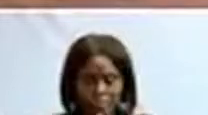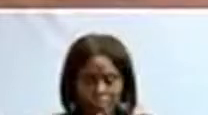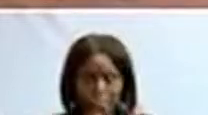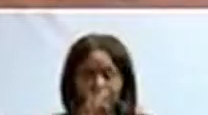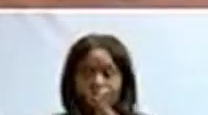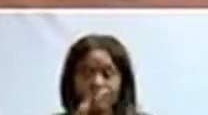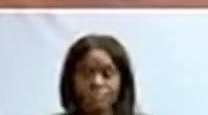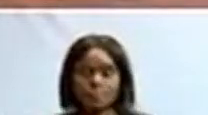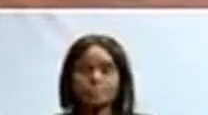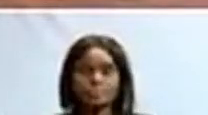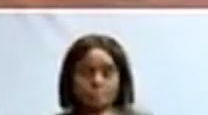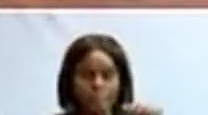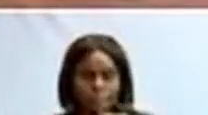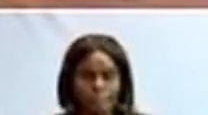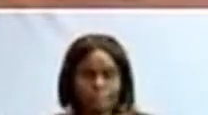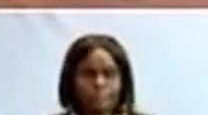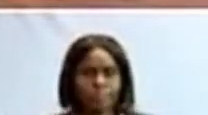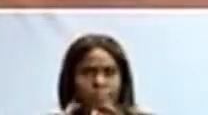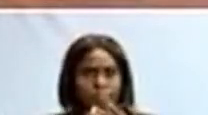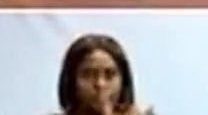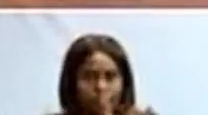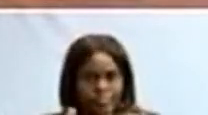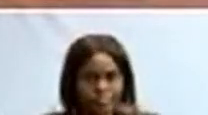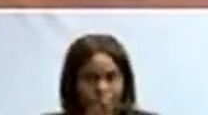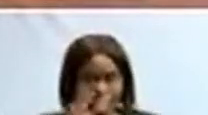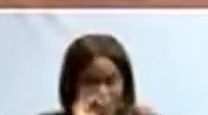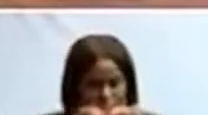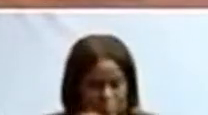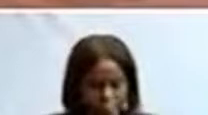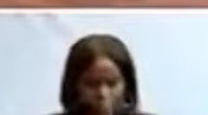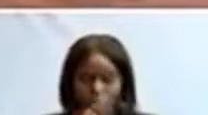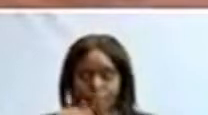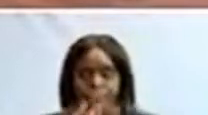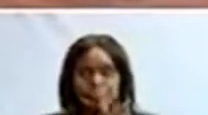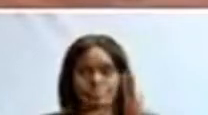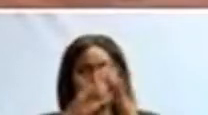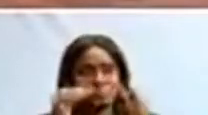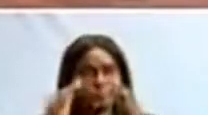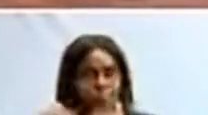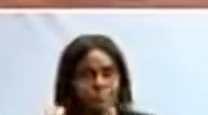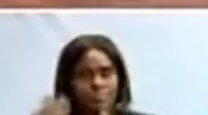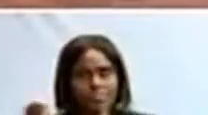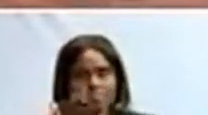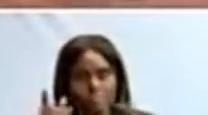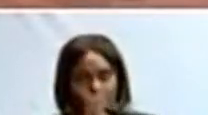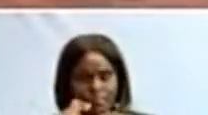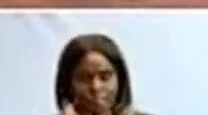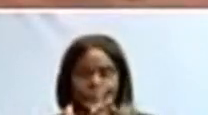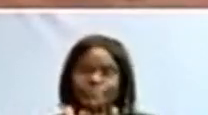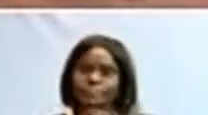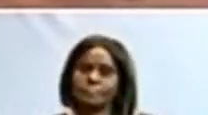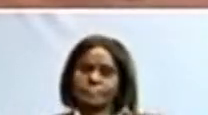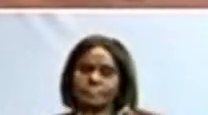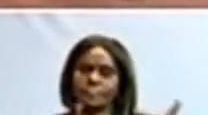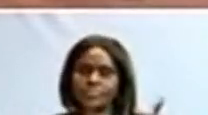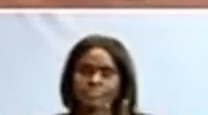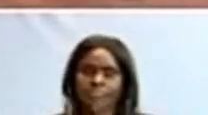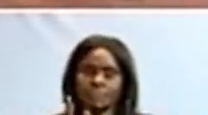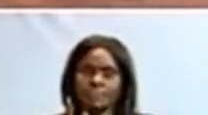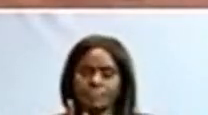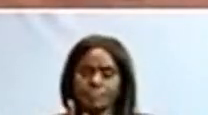Chair, management has since rehabilitated the house and is